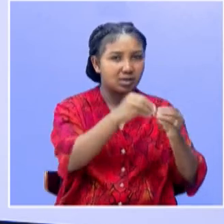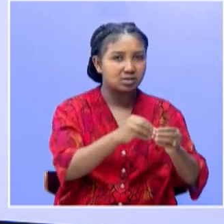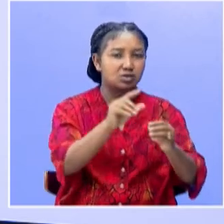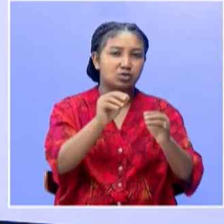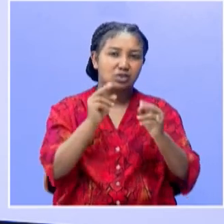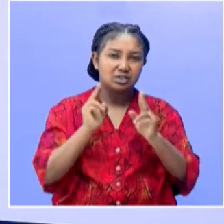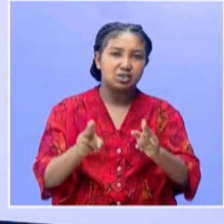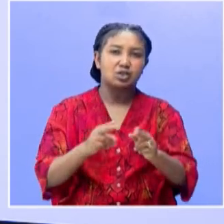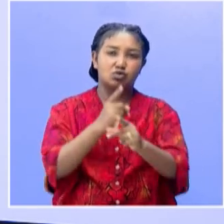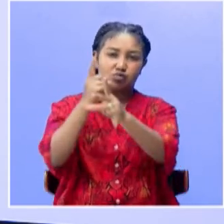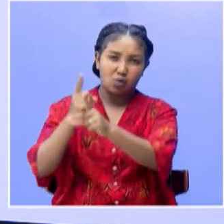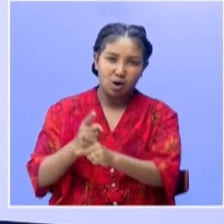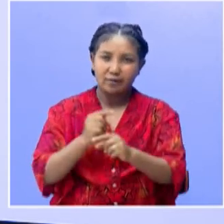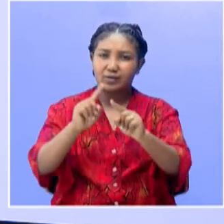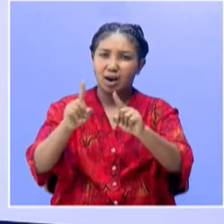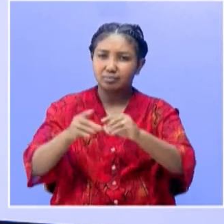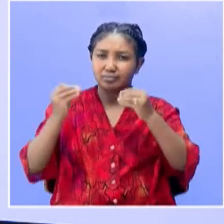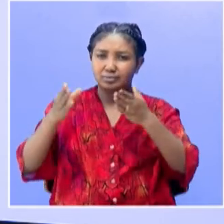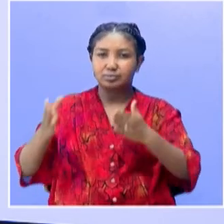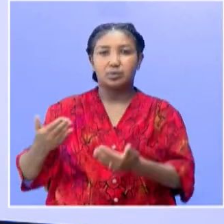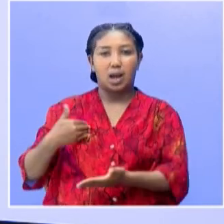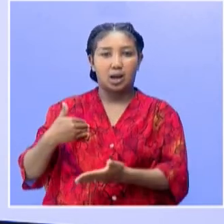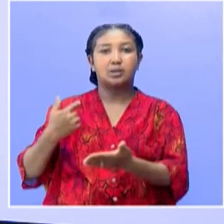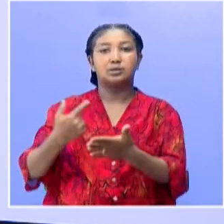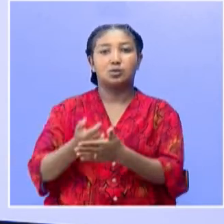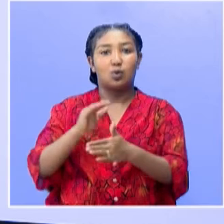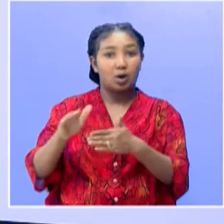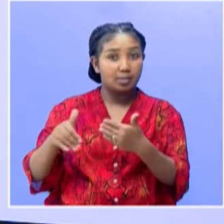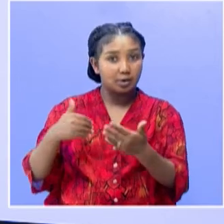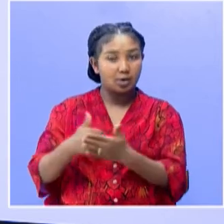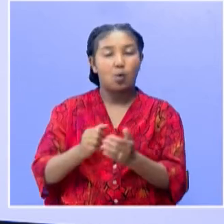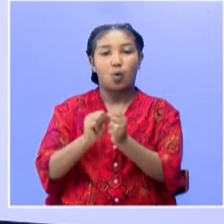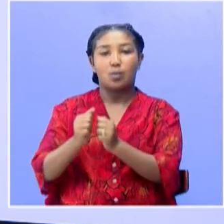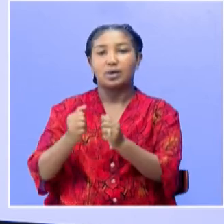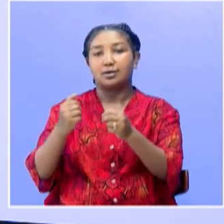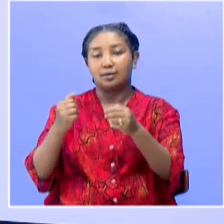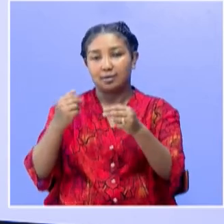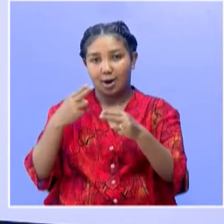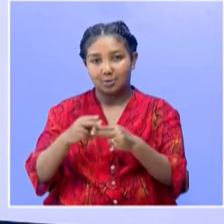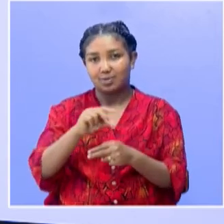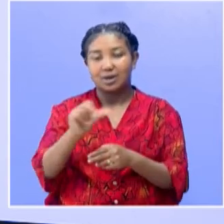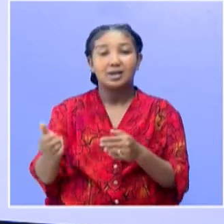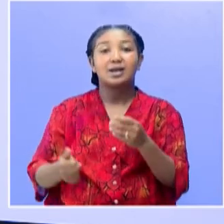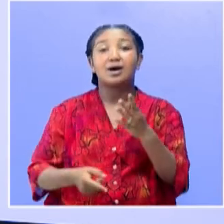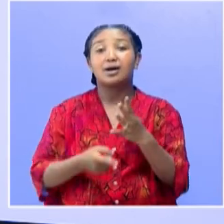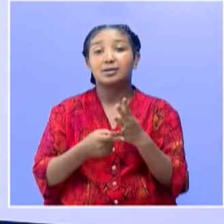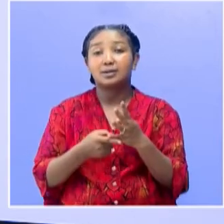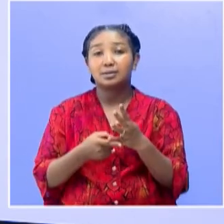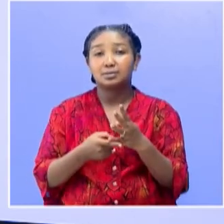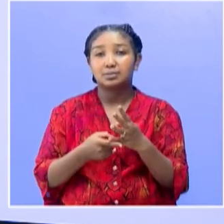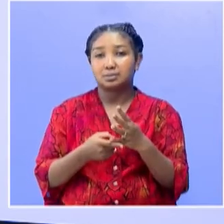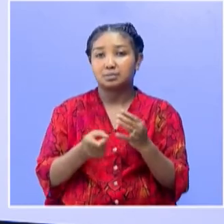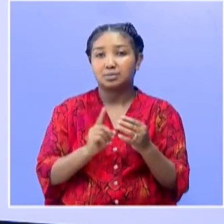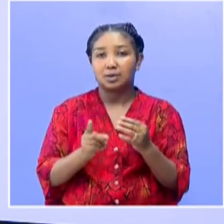history, geography, and other subject teachers, right? Yeah, these are common nouns. Yes? And what else? We